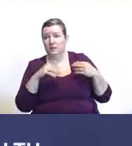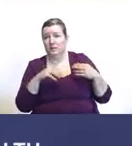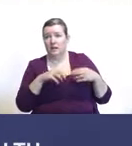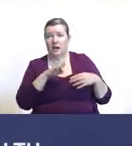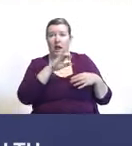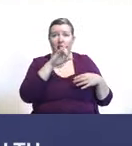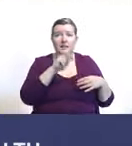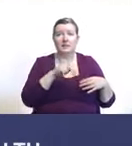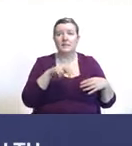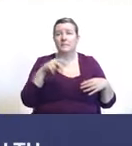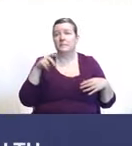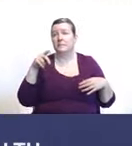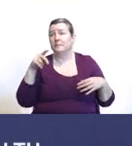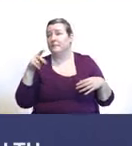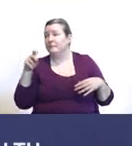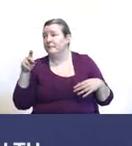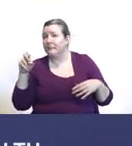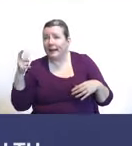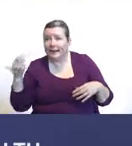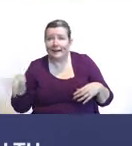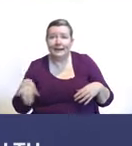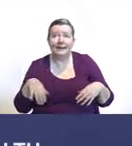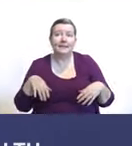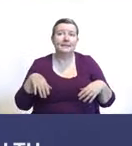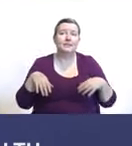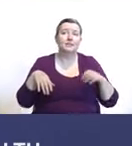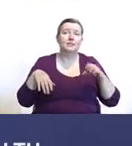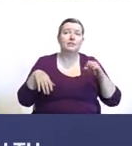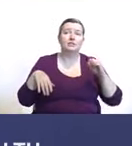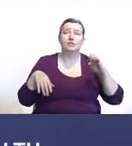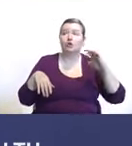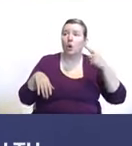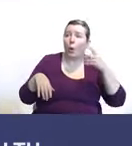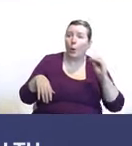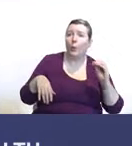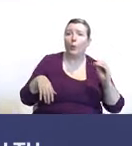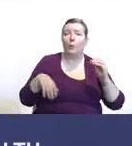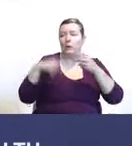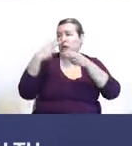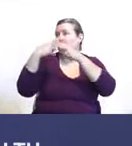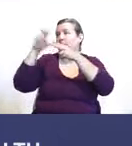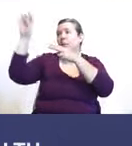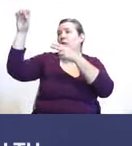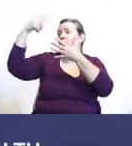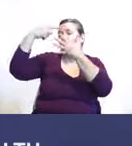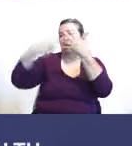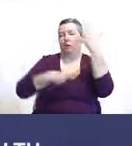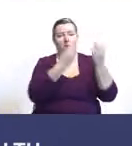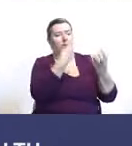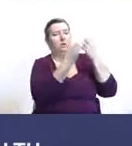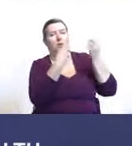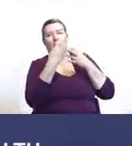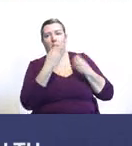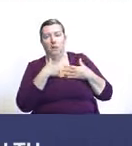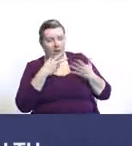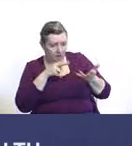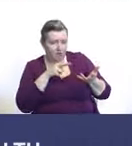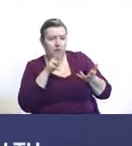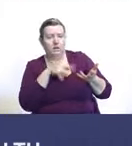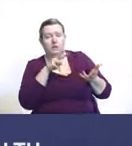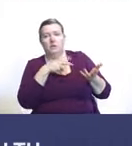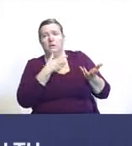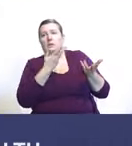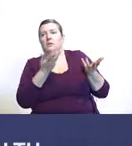Peggy, Asterg, Sergio, Lynn, Elfie, Jeff. Sorry, there's nothing that can be